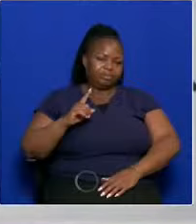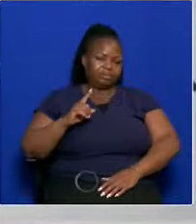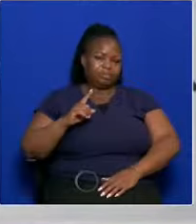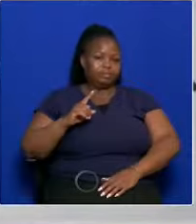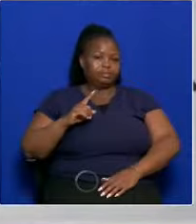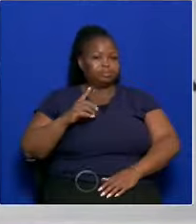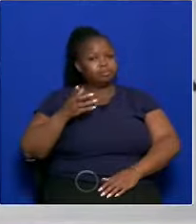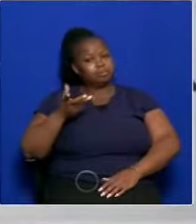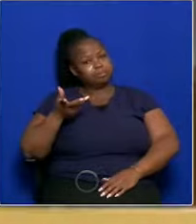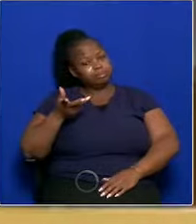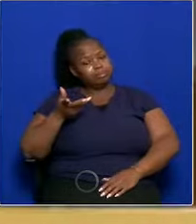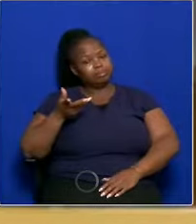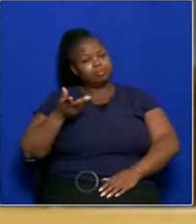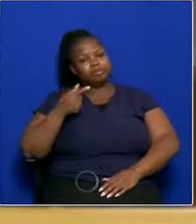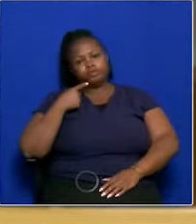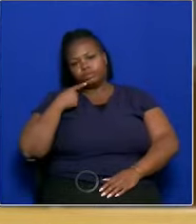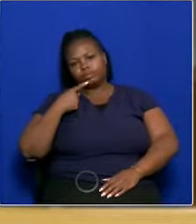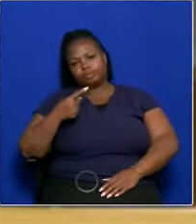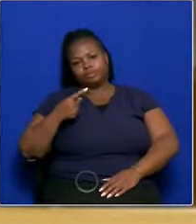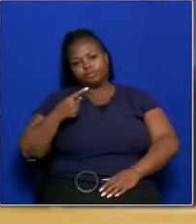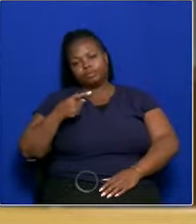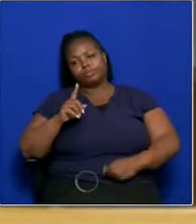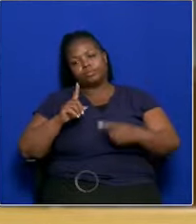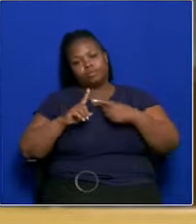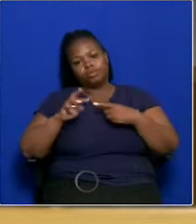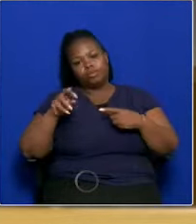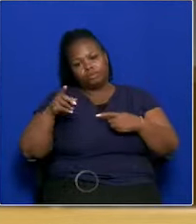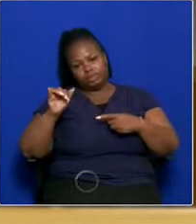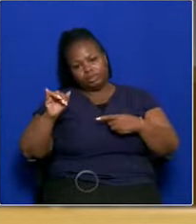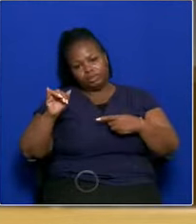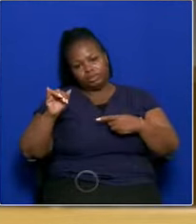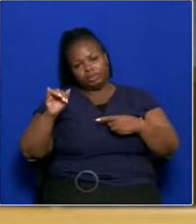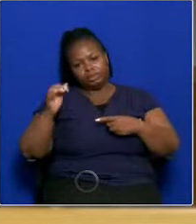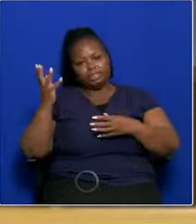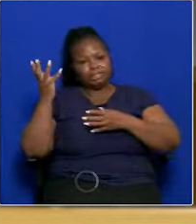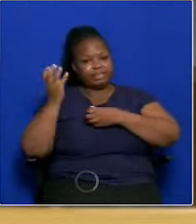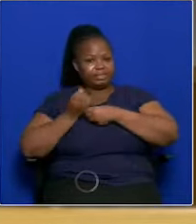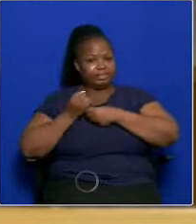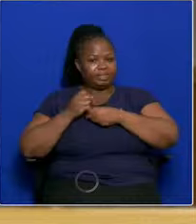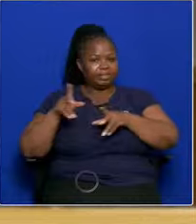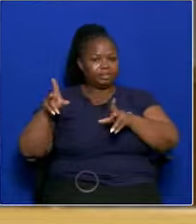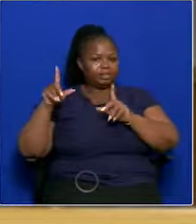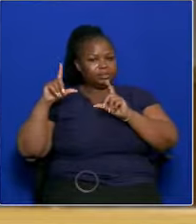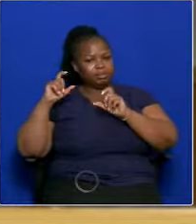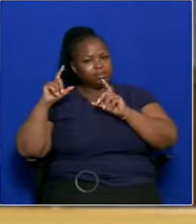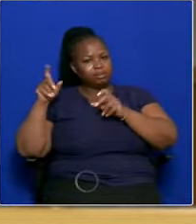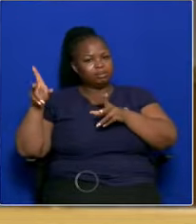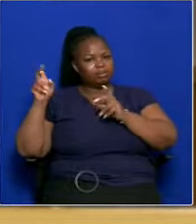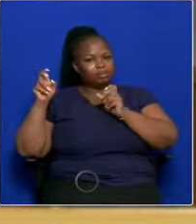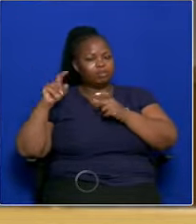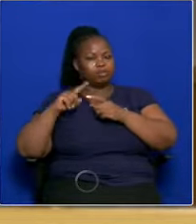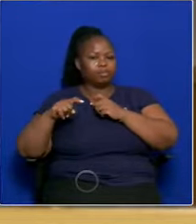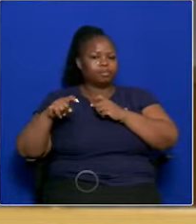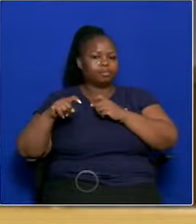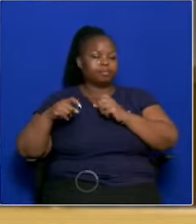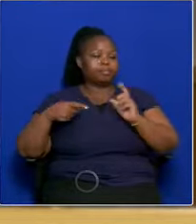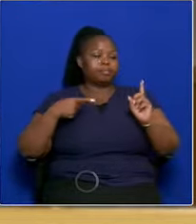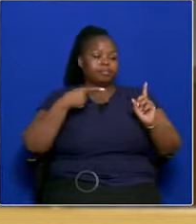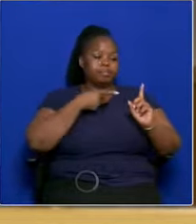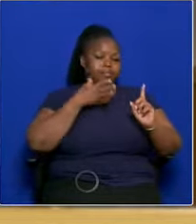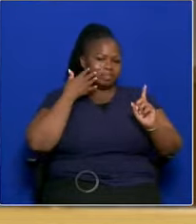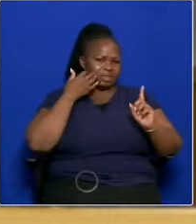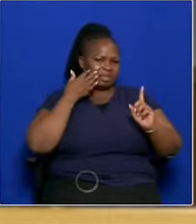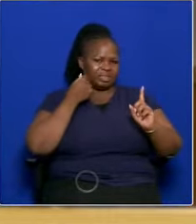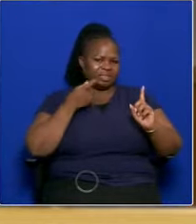that Sergeant Nkosi received these screenshots from Mr. Matlala, even if that were